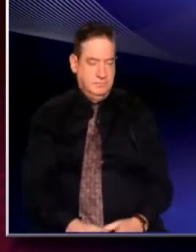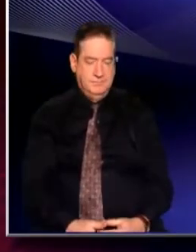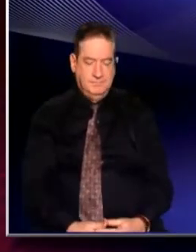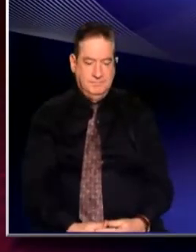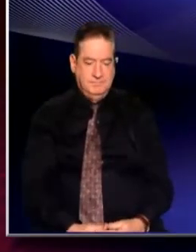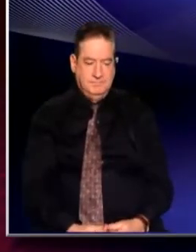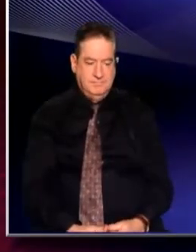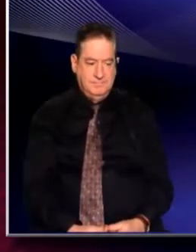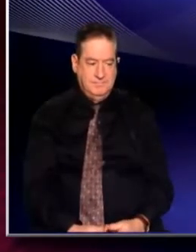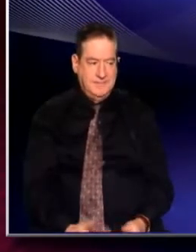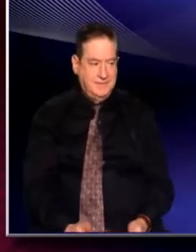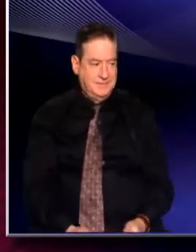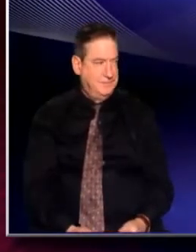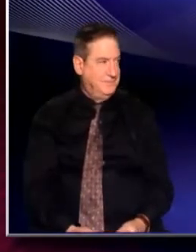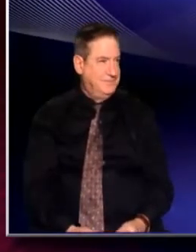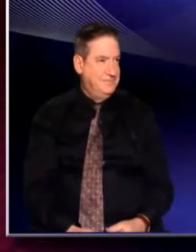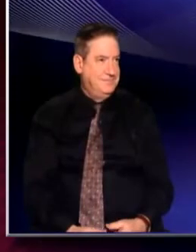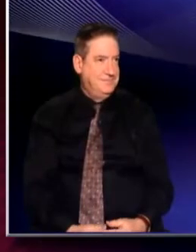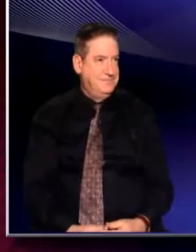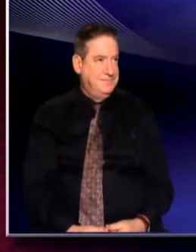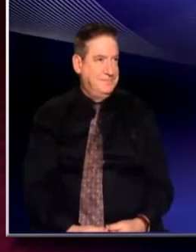example,